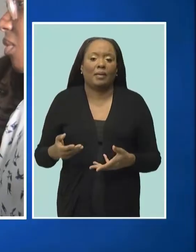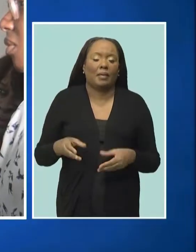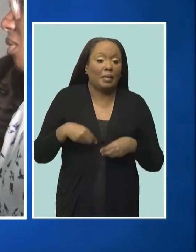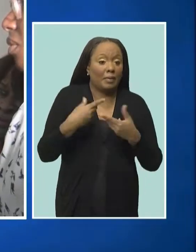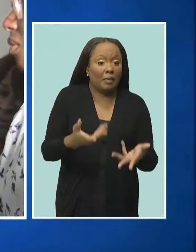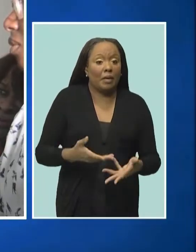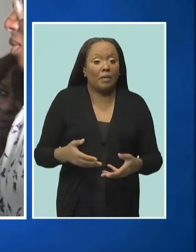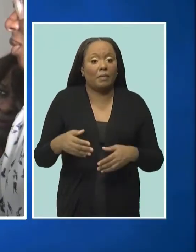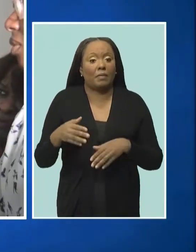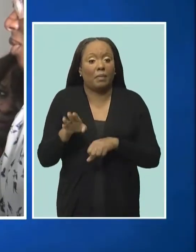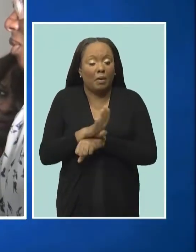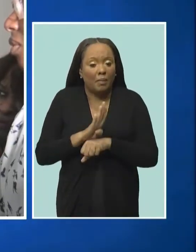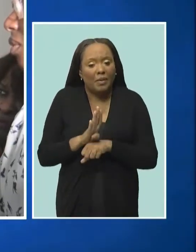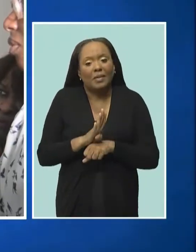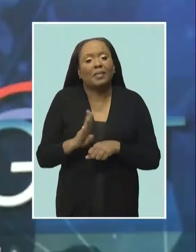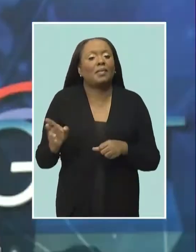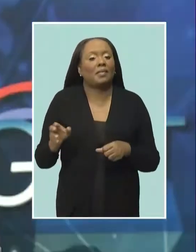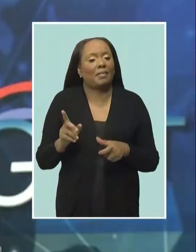then the rest of the Caribbean.